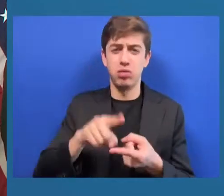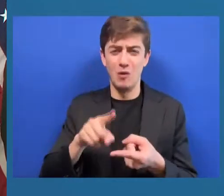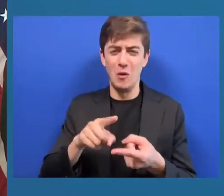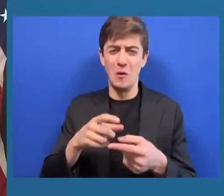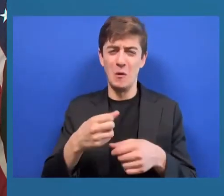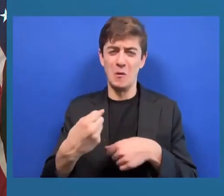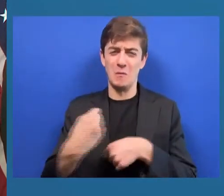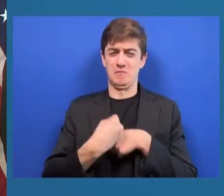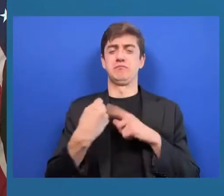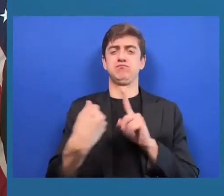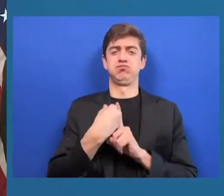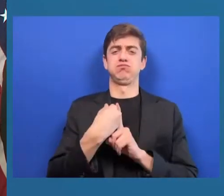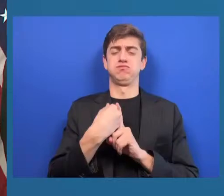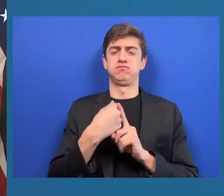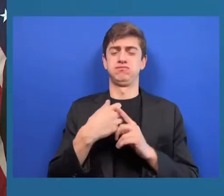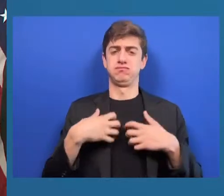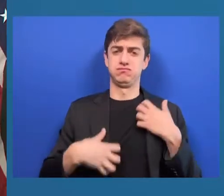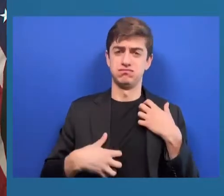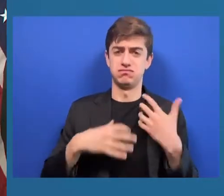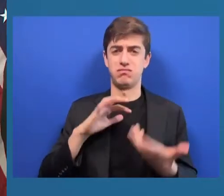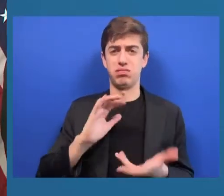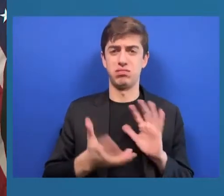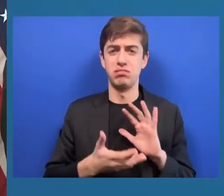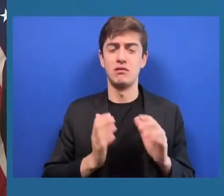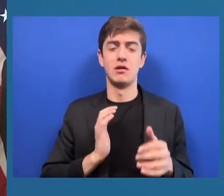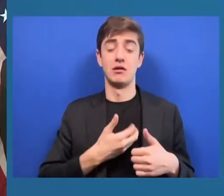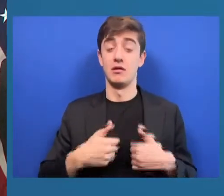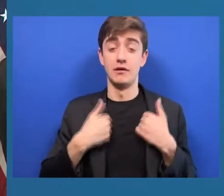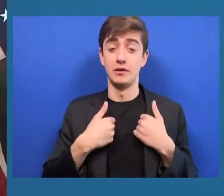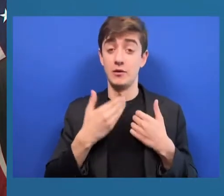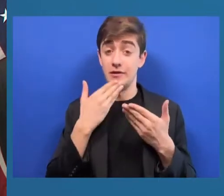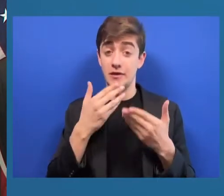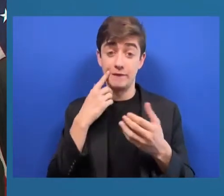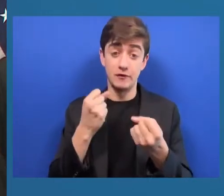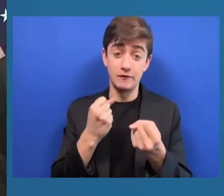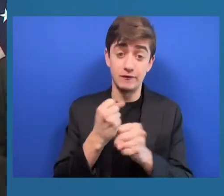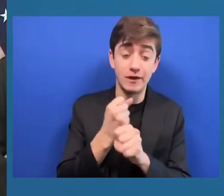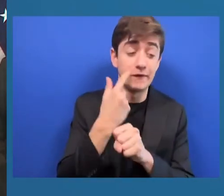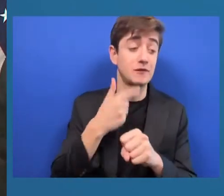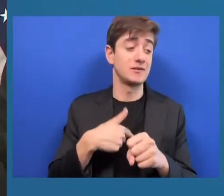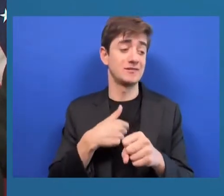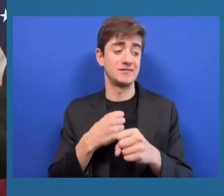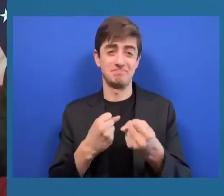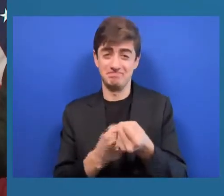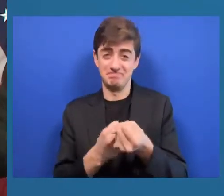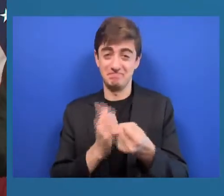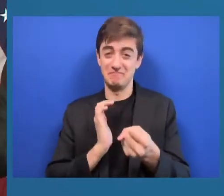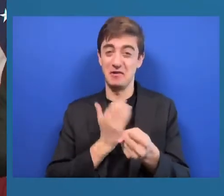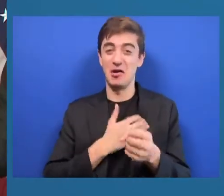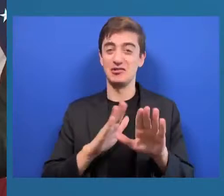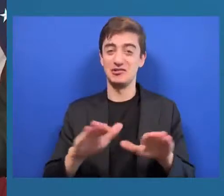much for championing all of our children. We really need the help. Thanks.